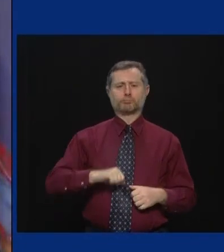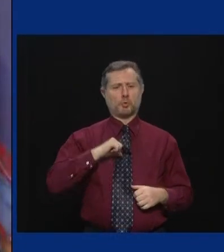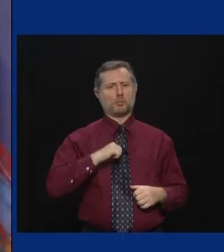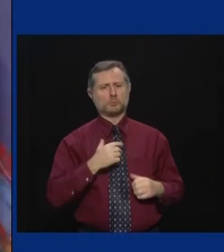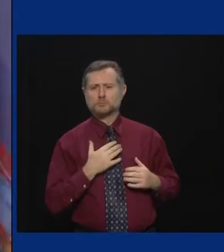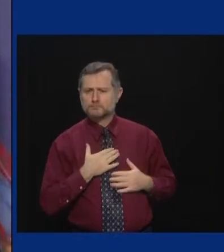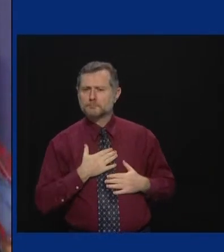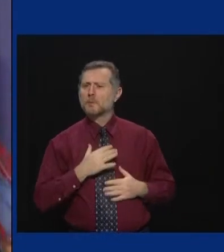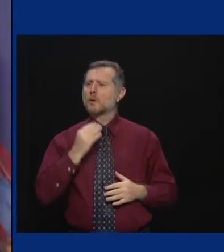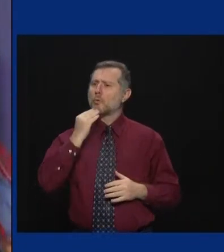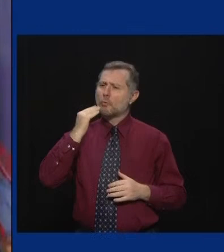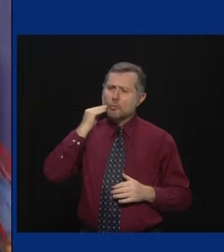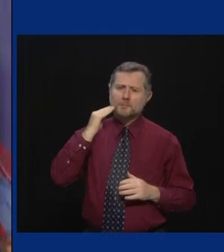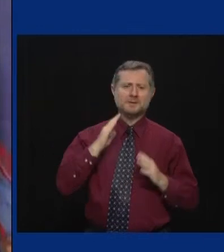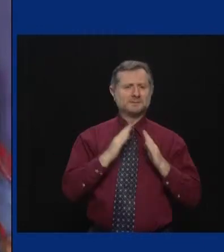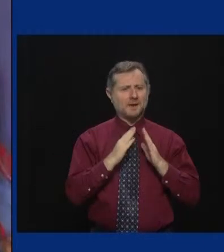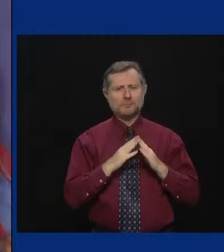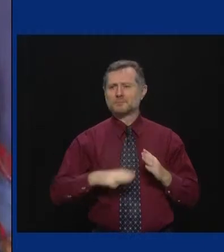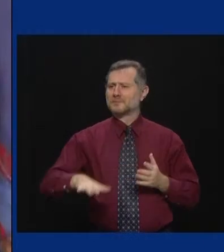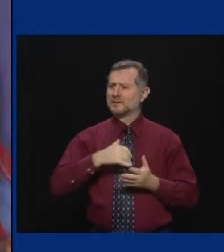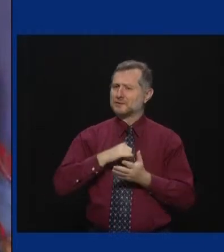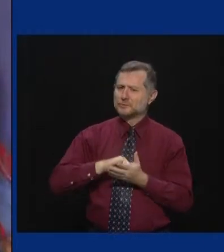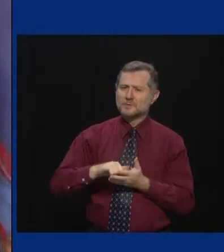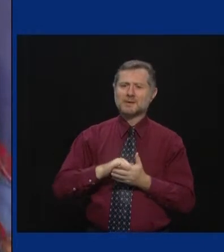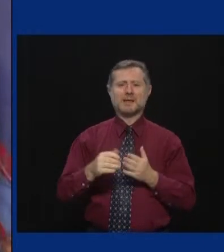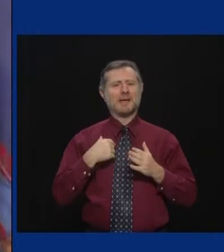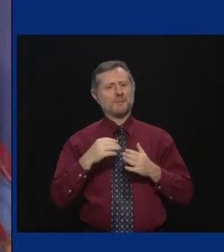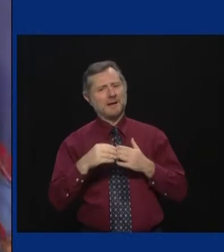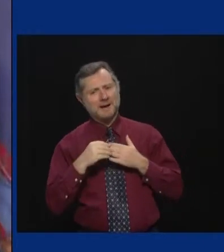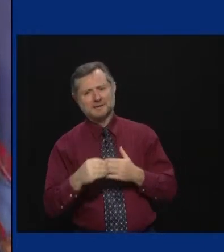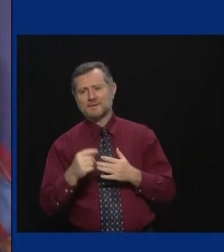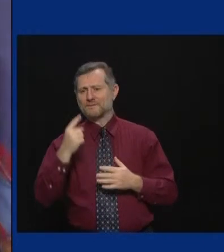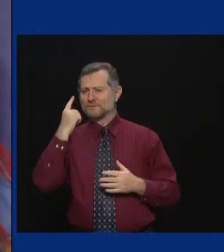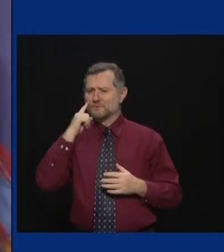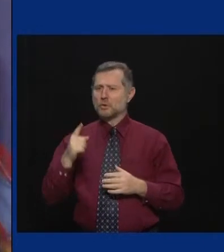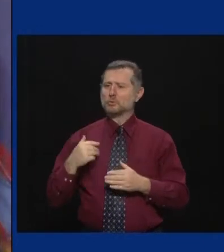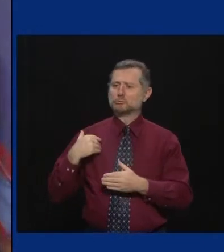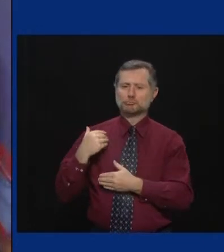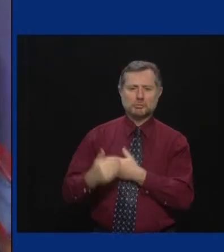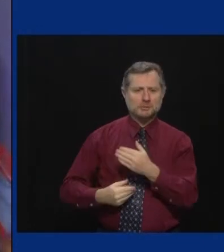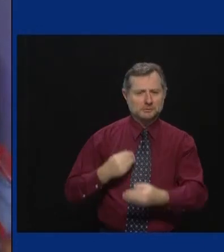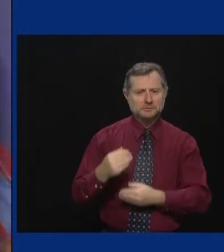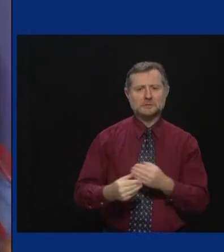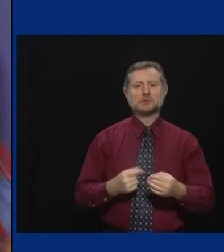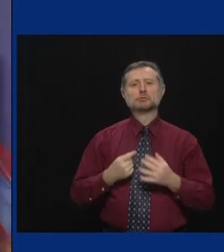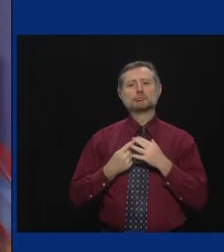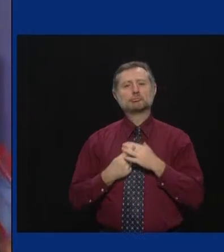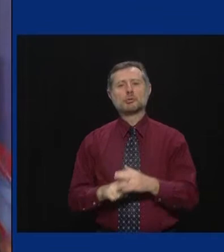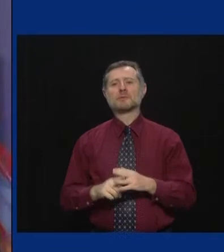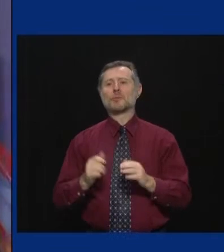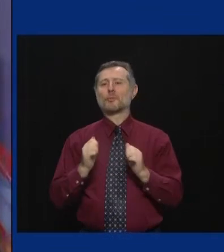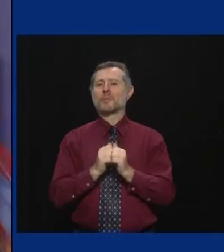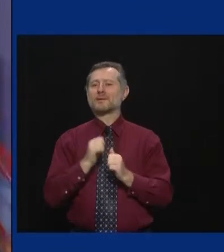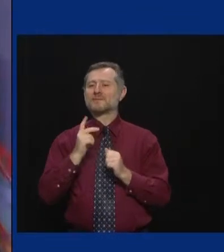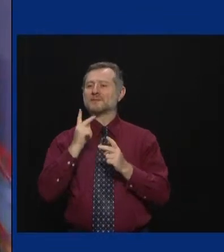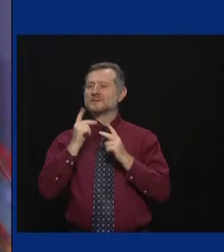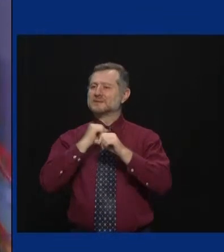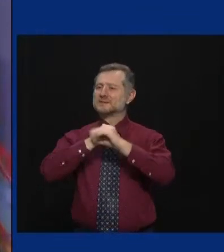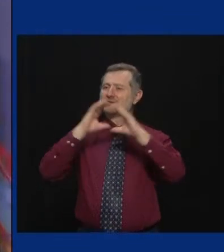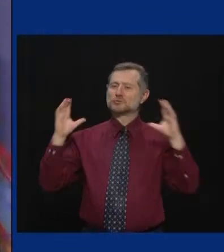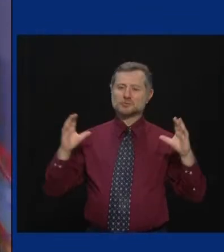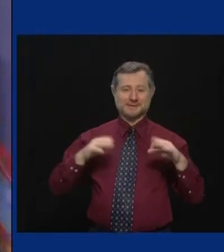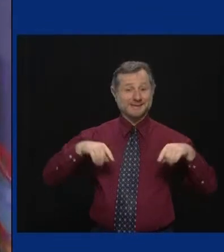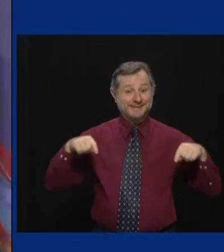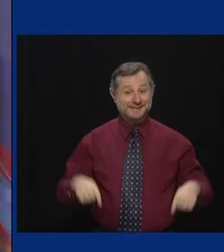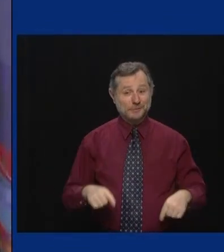of New York, we have been leading the way for generations. And it all started with the vision behind this plant that you are all part of. And it's